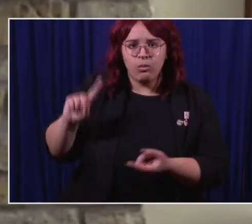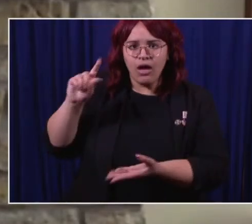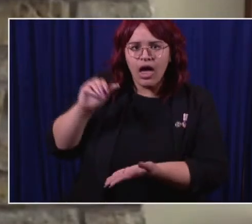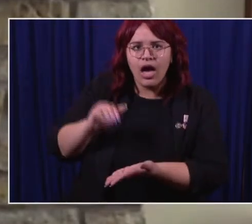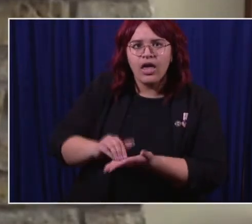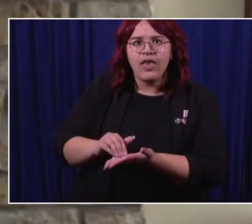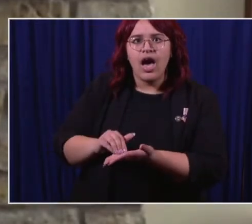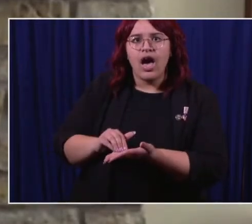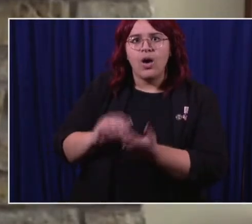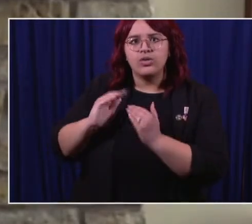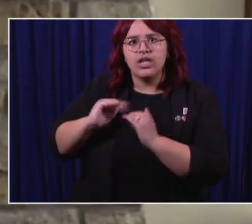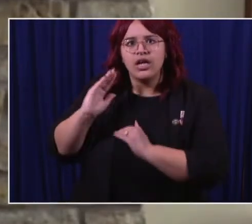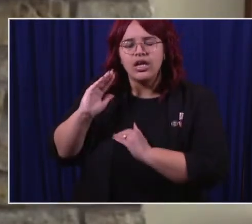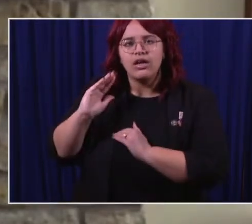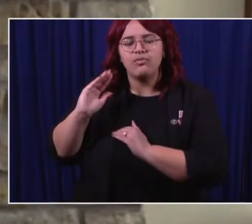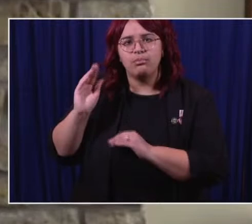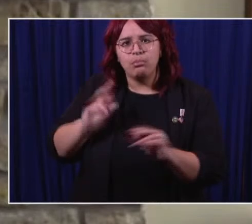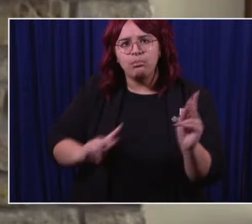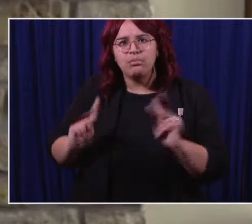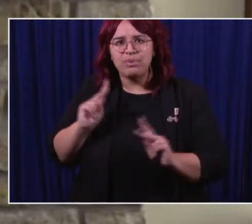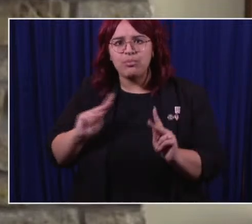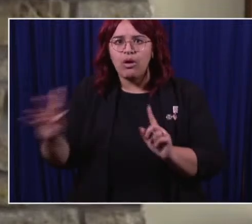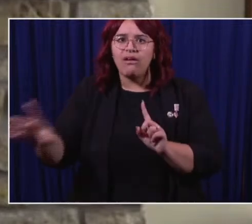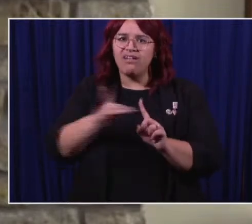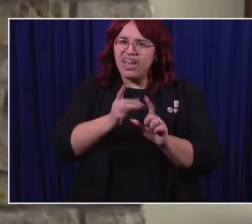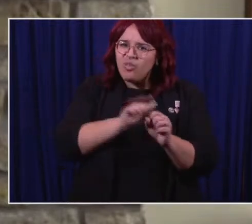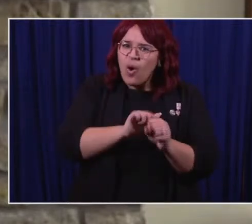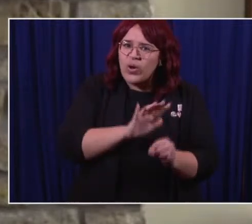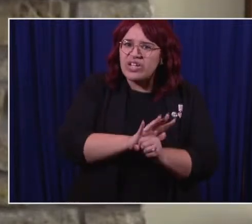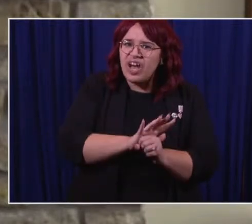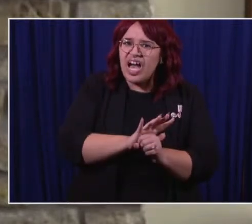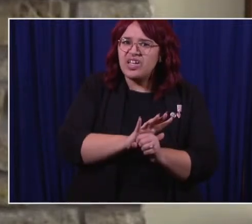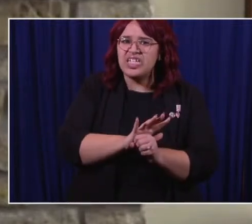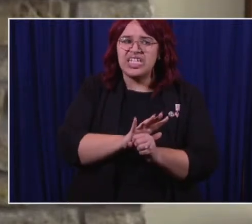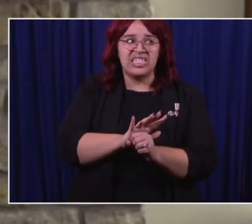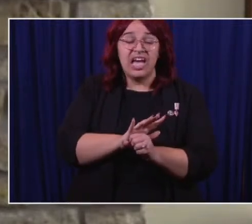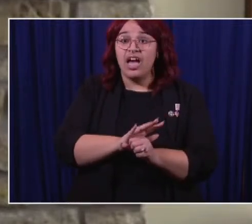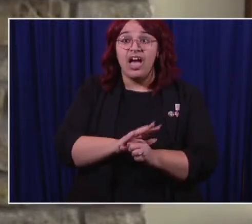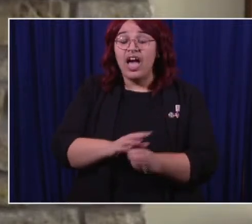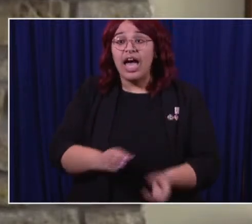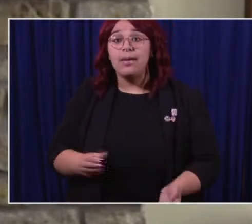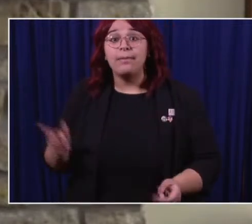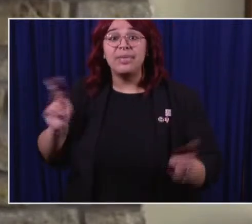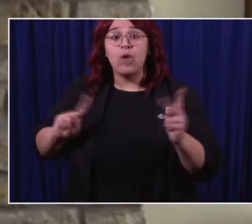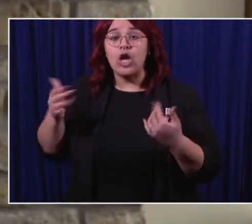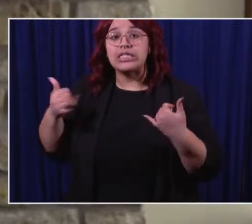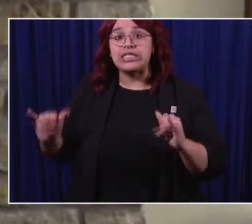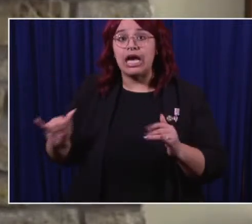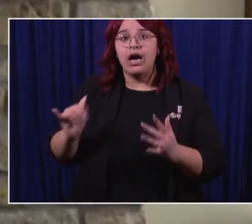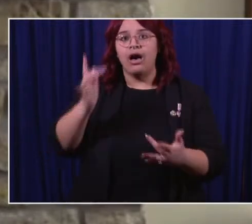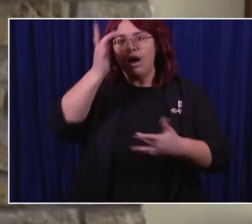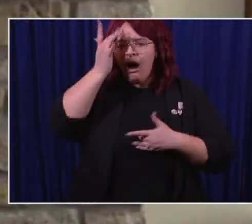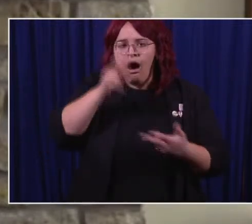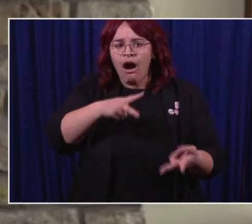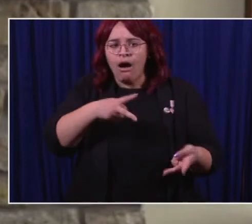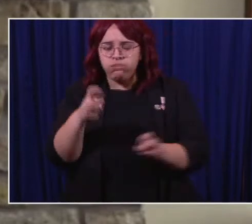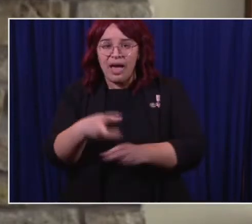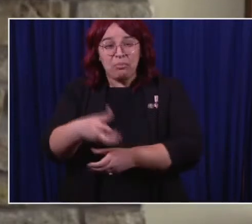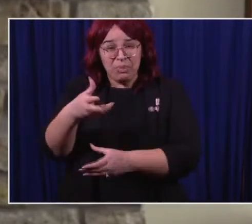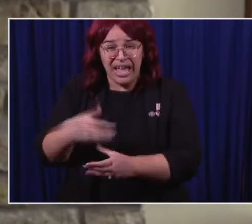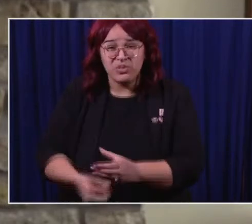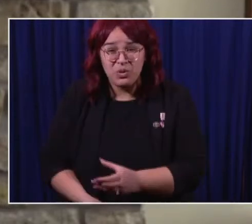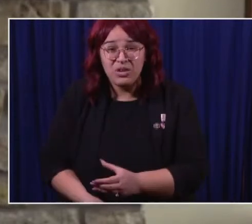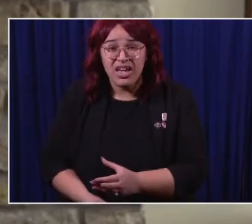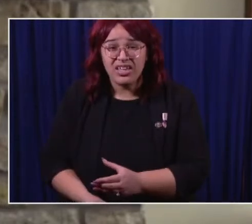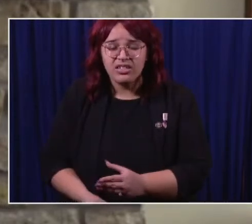time, we're still losing people, and we're losing a lot of people. So we're in this storm. We got to keep battling. What